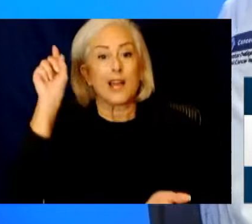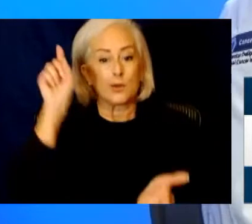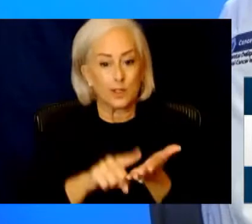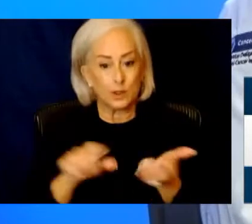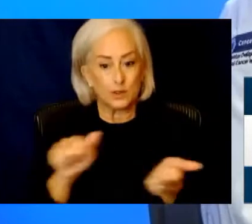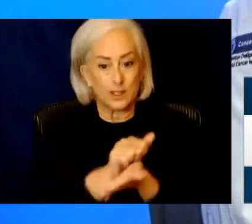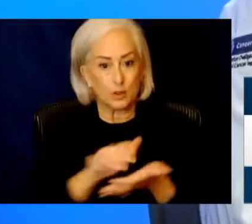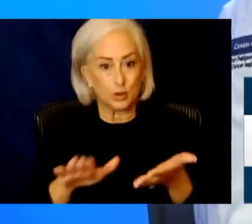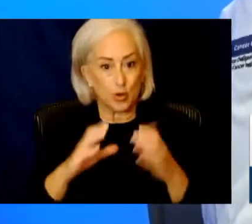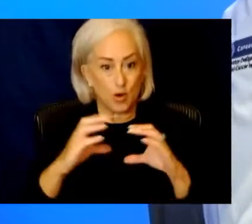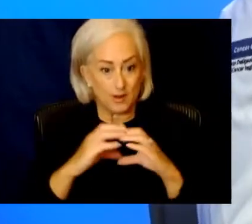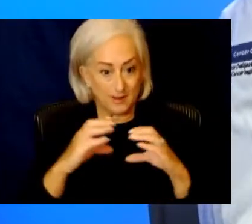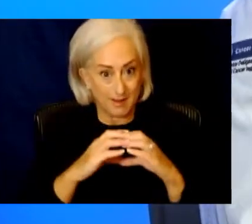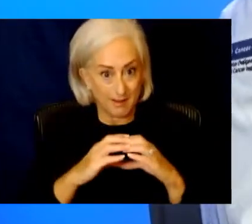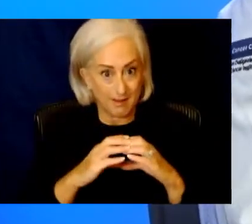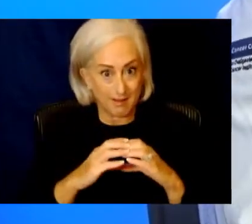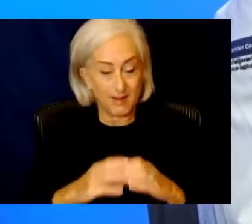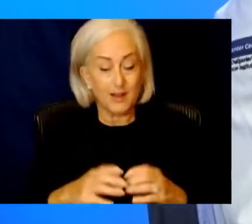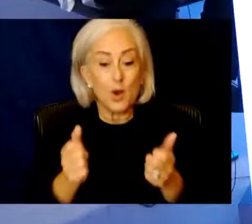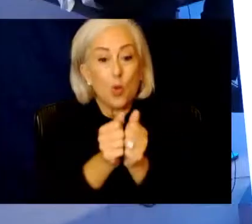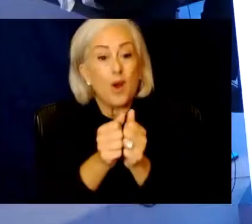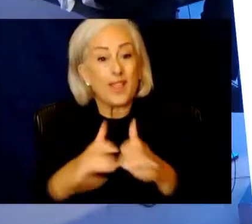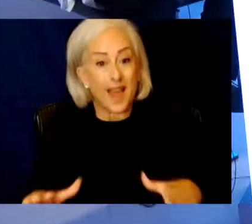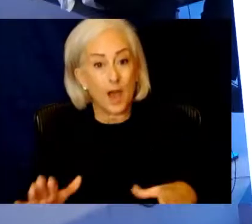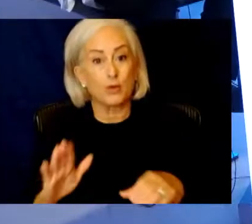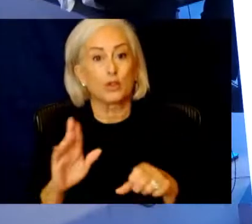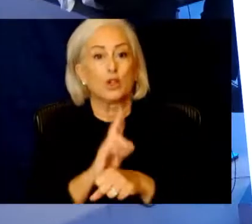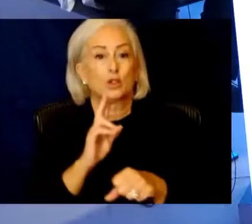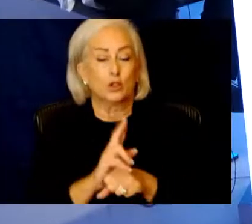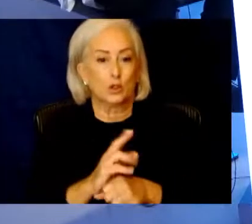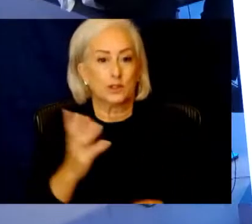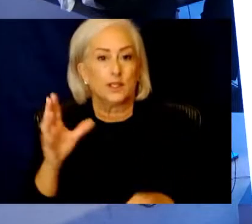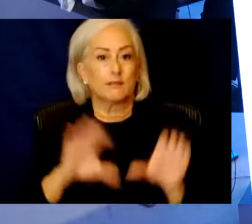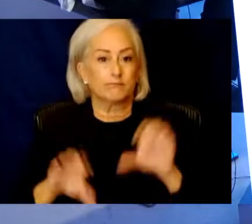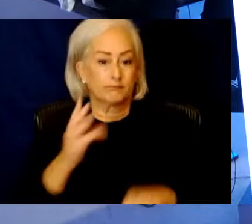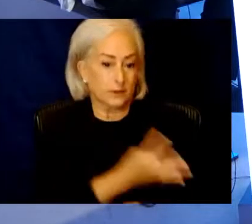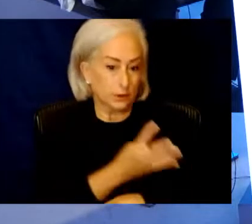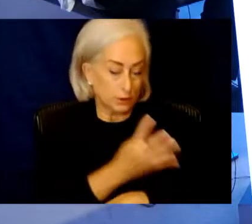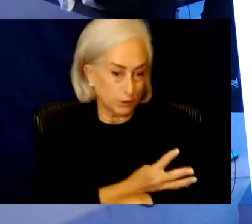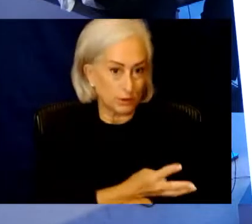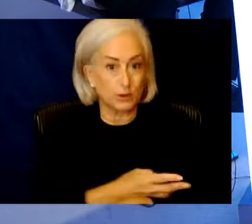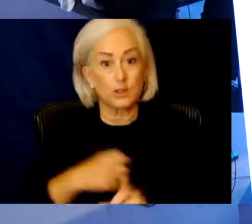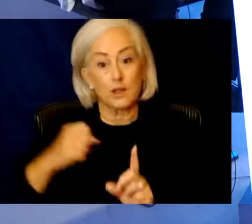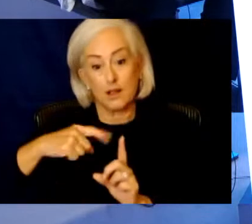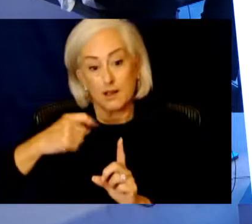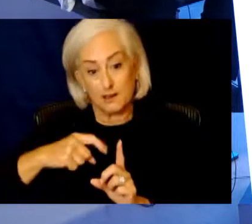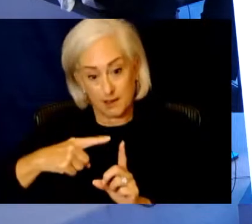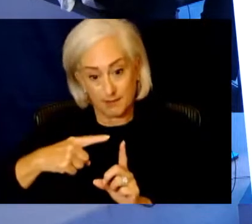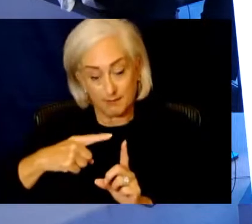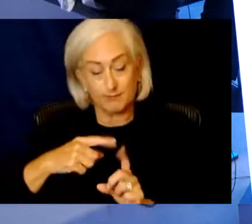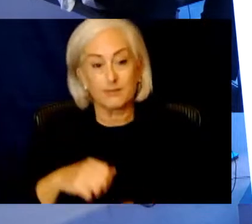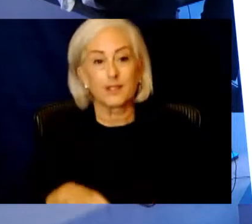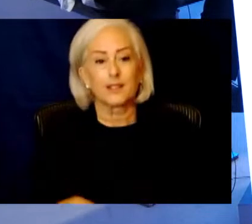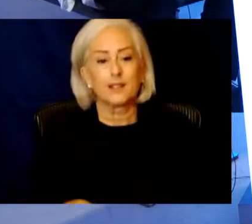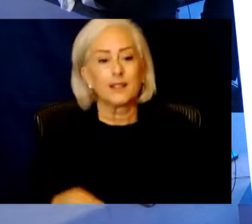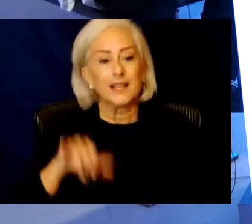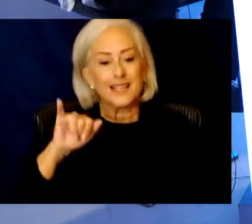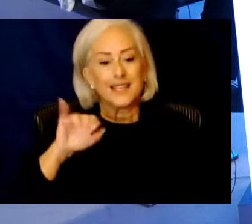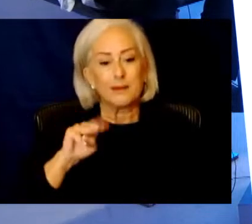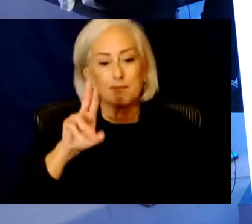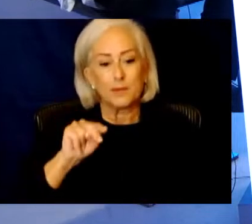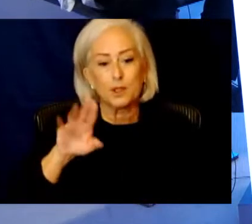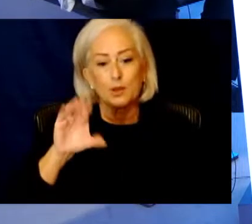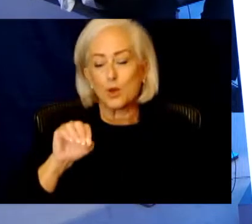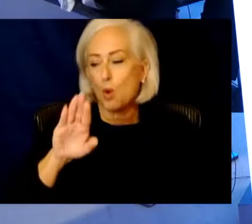like radiation and chemotherapy and surgery. So immunoablative, neoadjuvant, wow, I can't believe I'm struggling with that word this